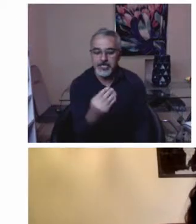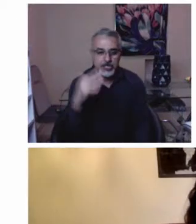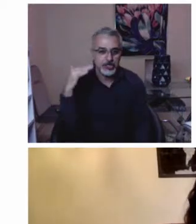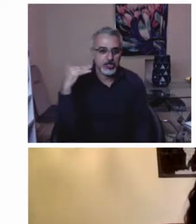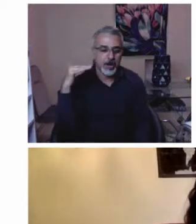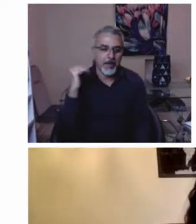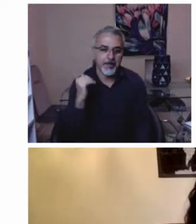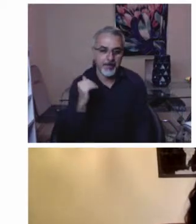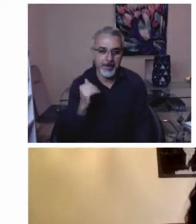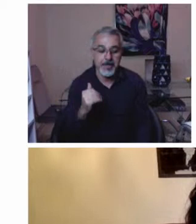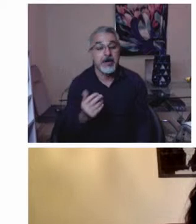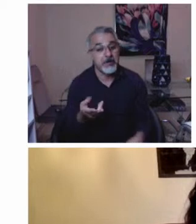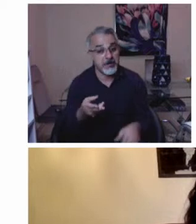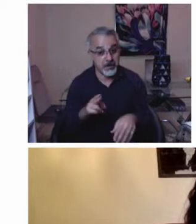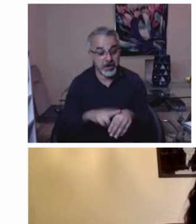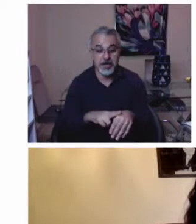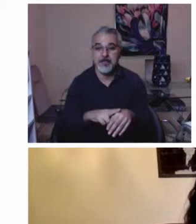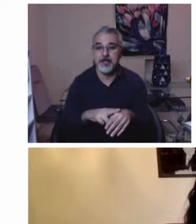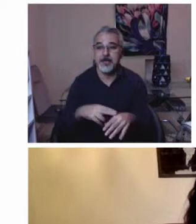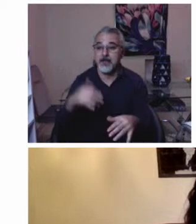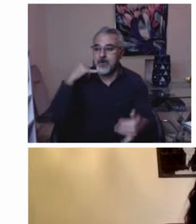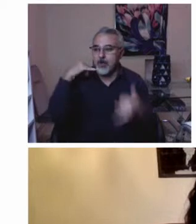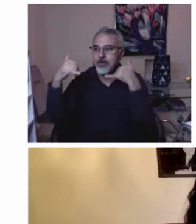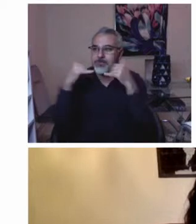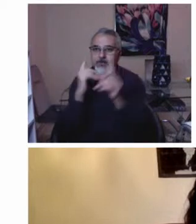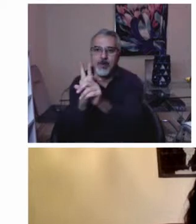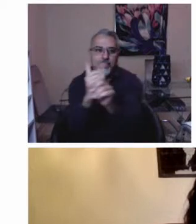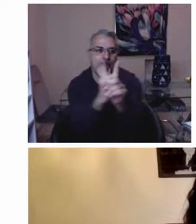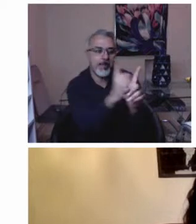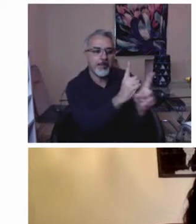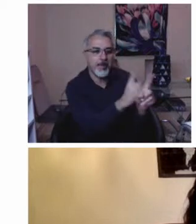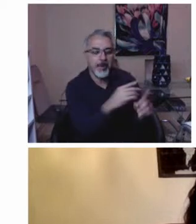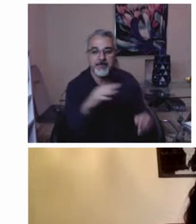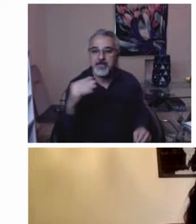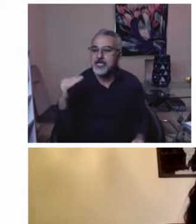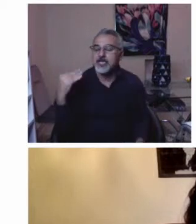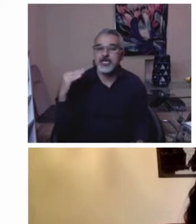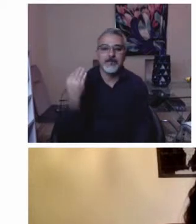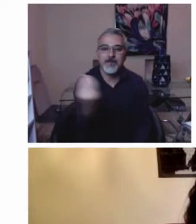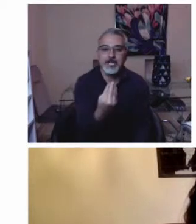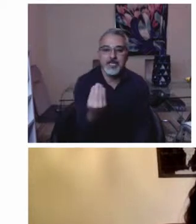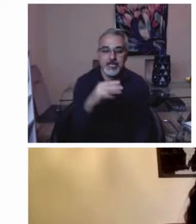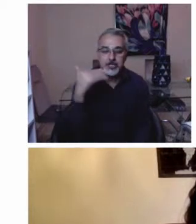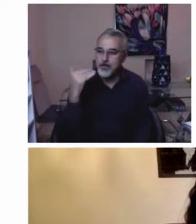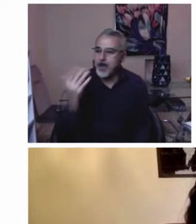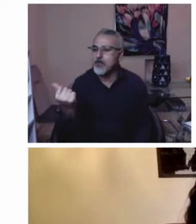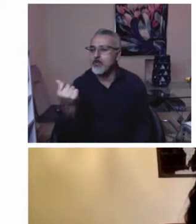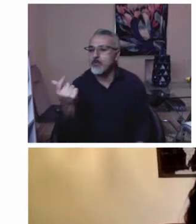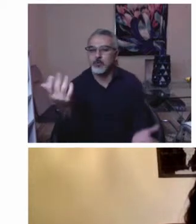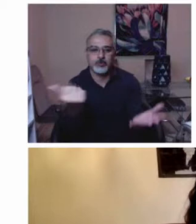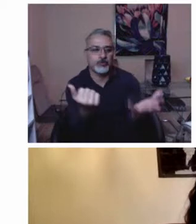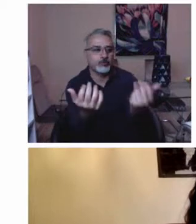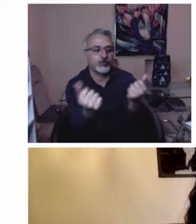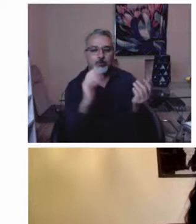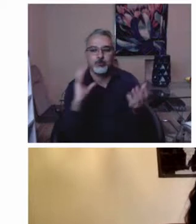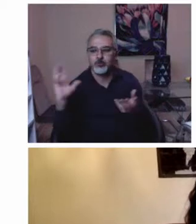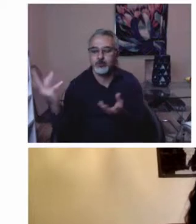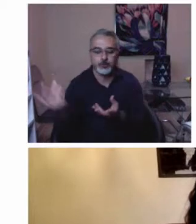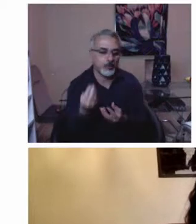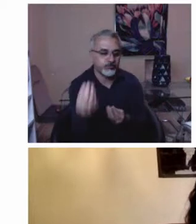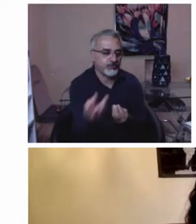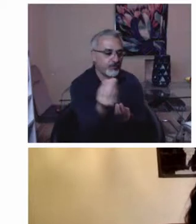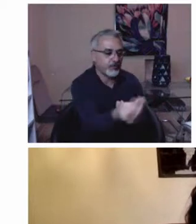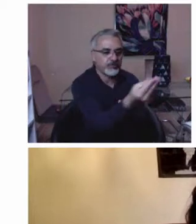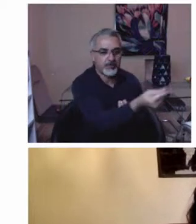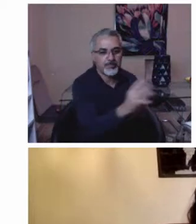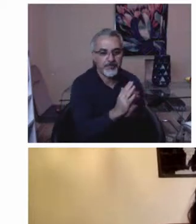broadly, right? With that thought in mind, I would like to know that the Peacebuilding Commission has adopted a strategic plan on youth